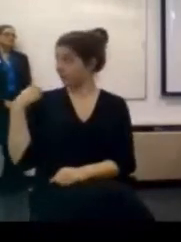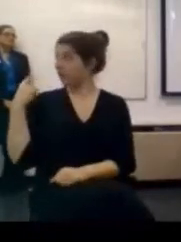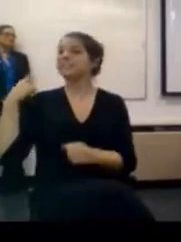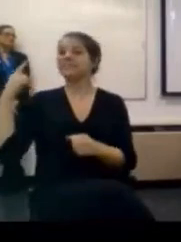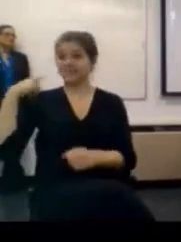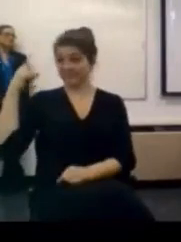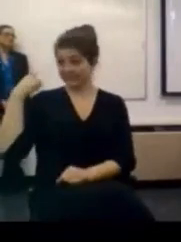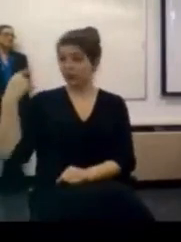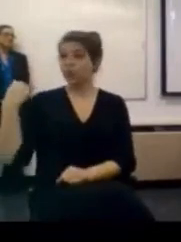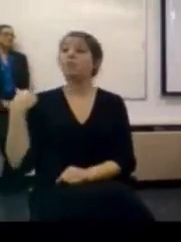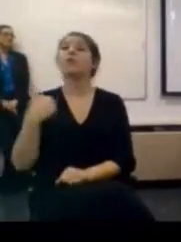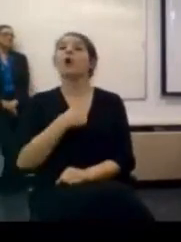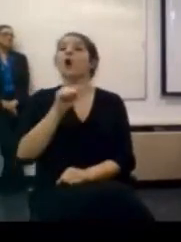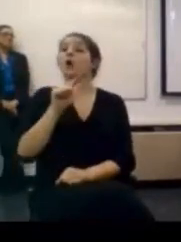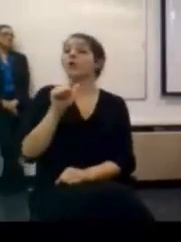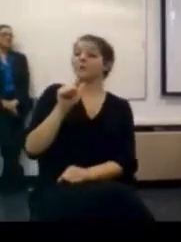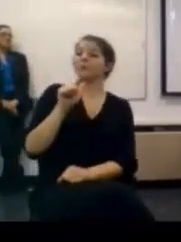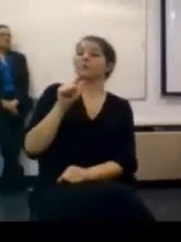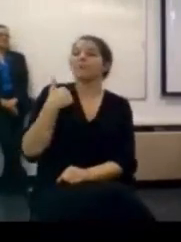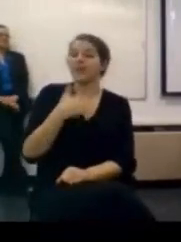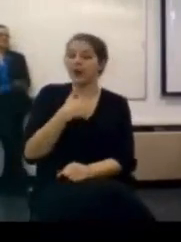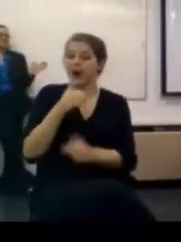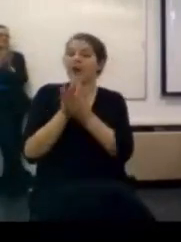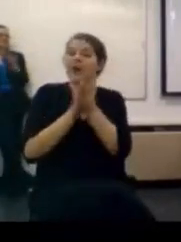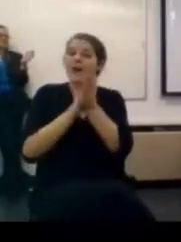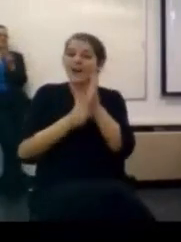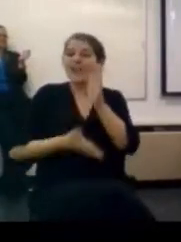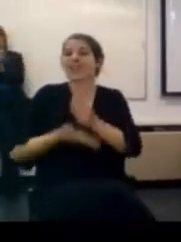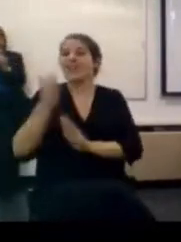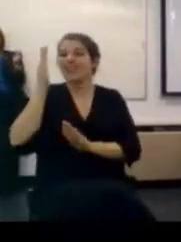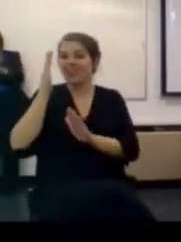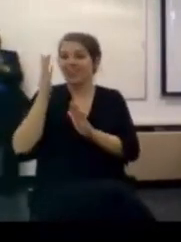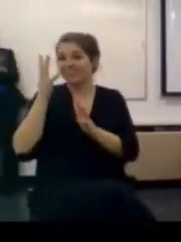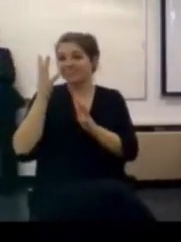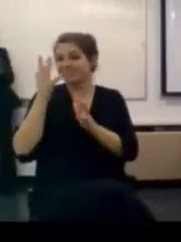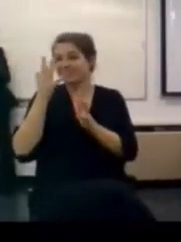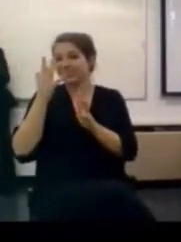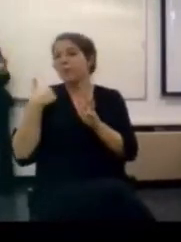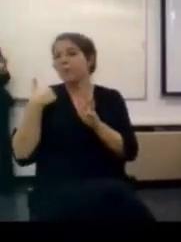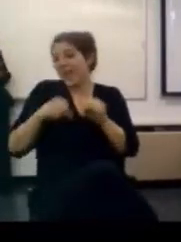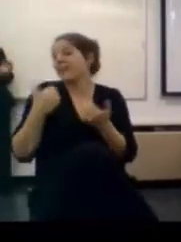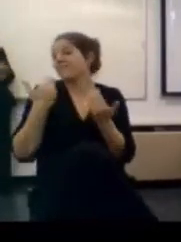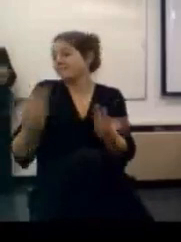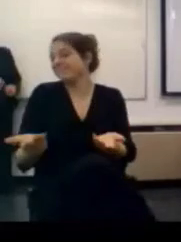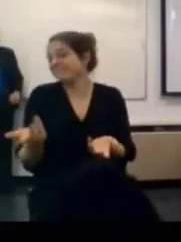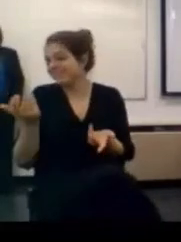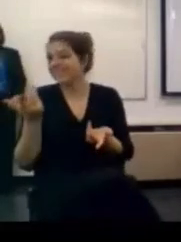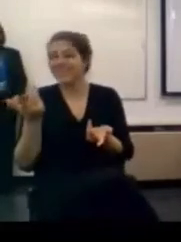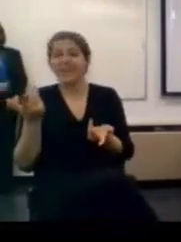not locas. We are locomotives.